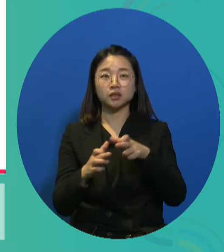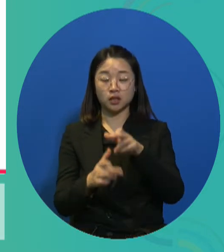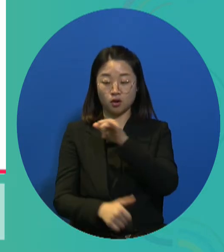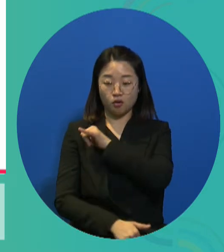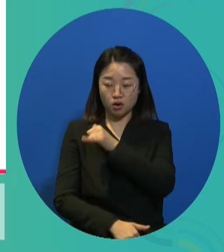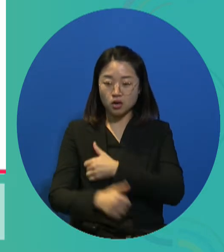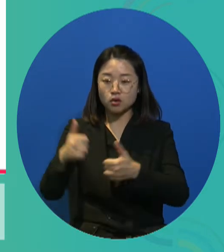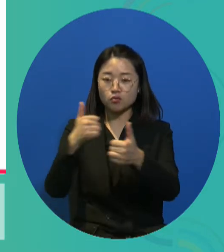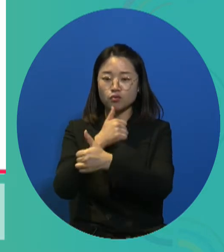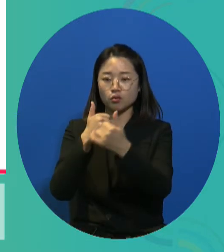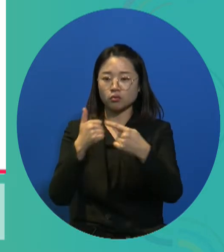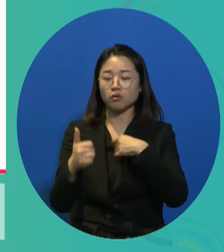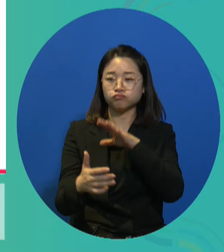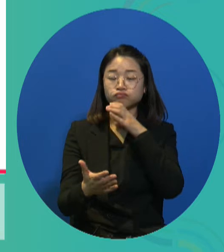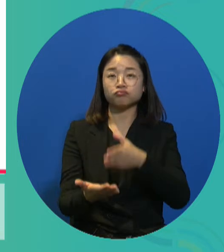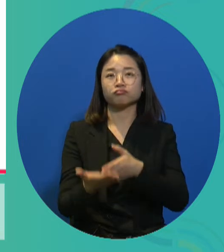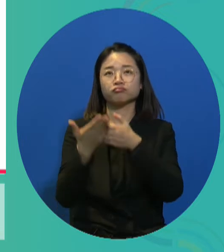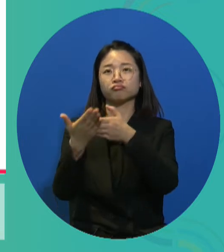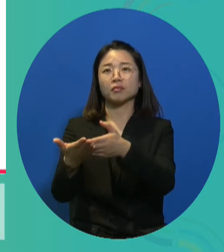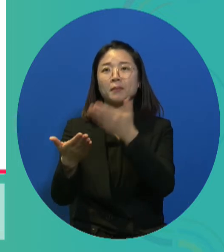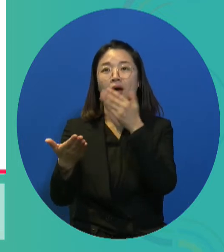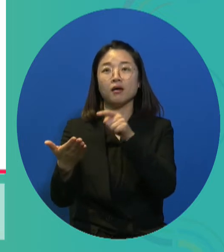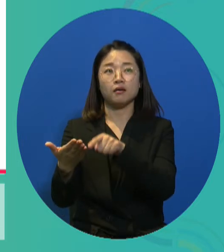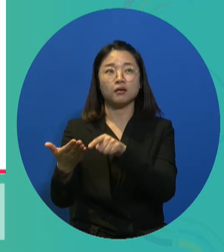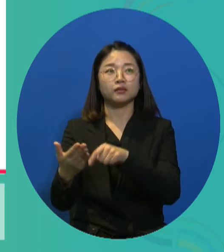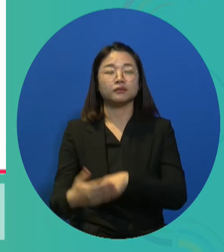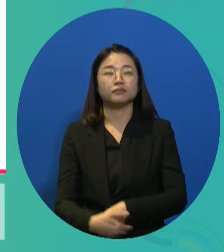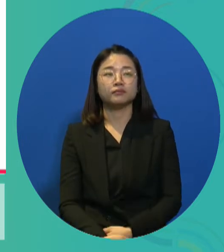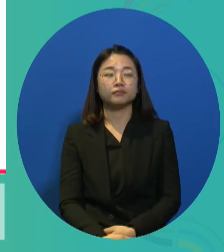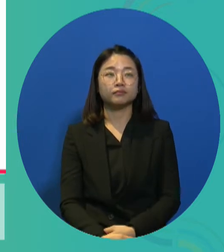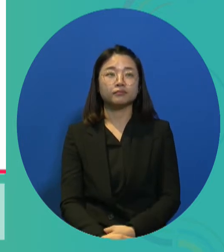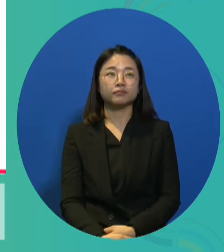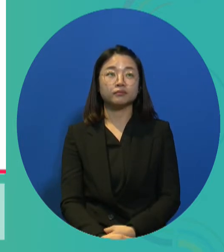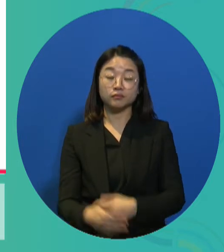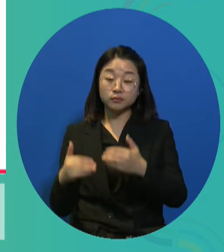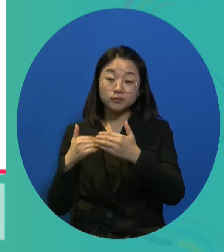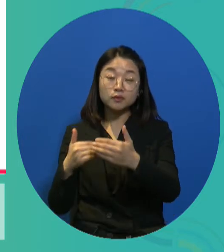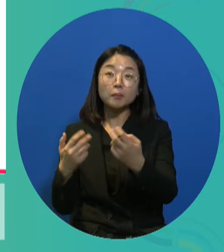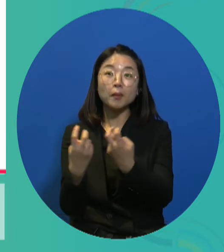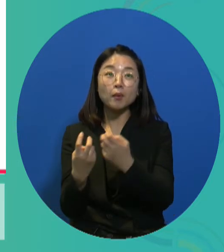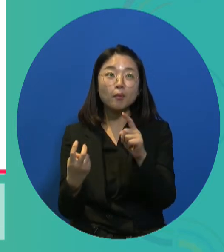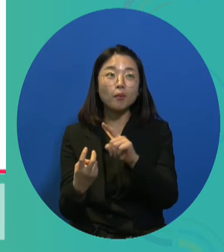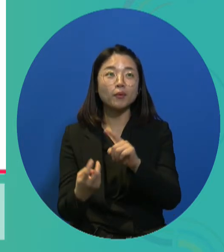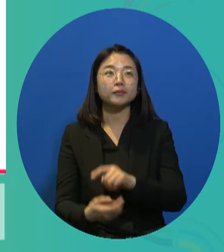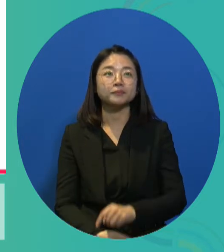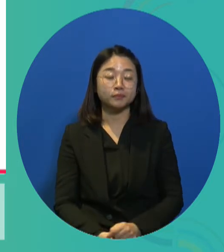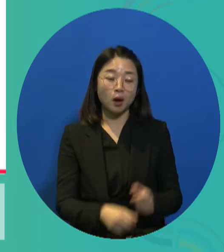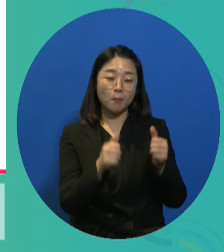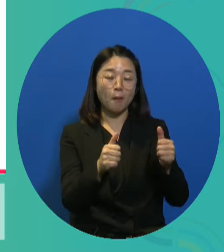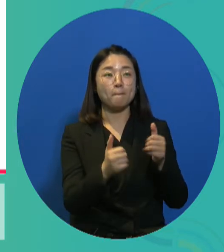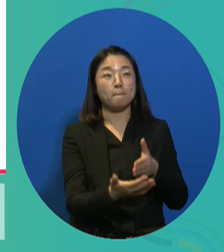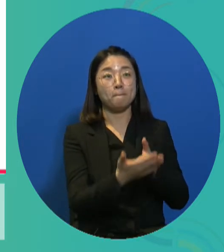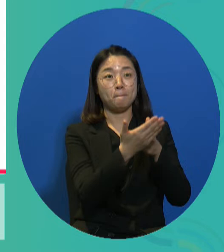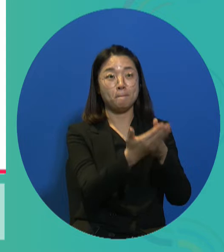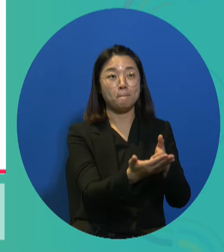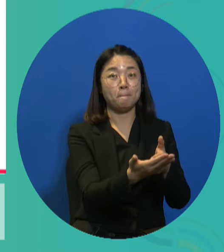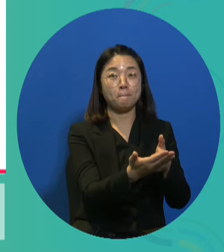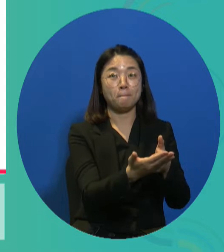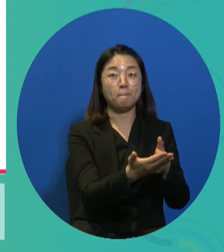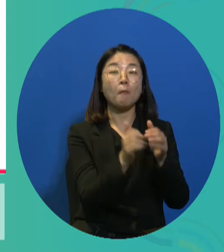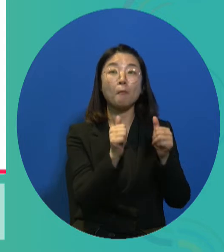that they have been violated of their rights, they can issue complaints or these communications to the committee. This is